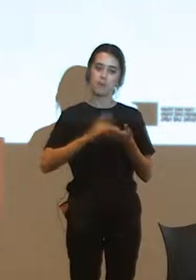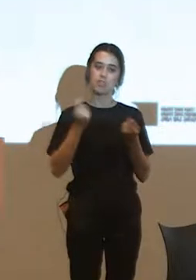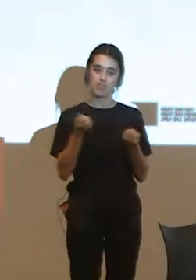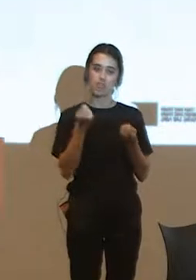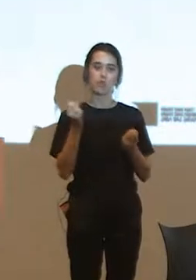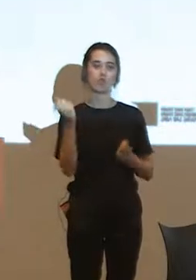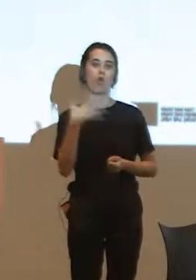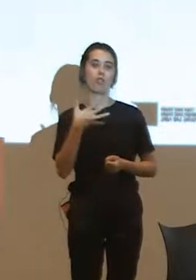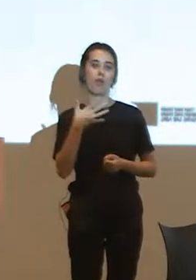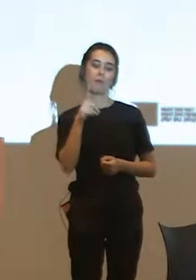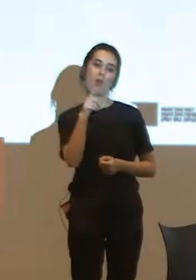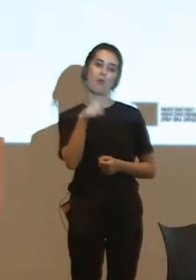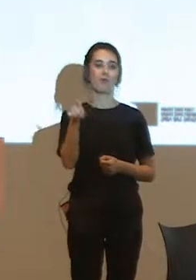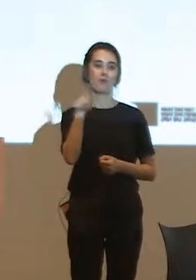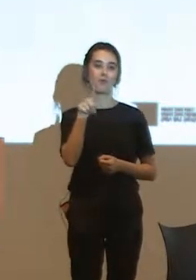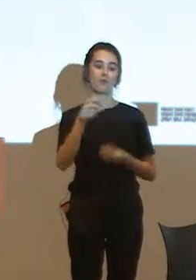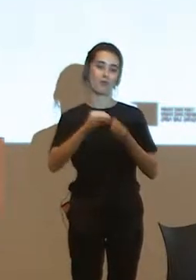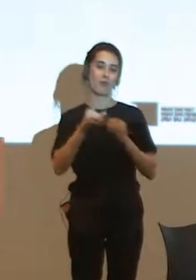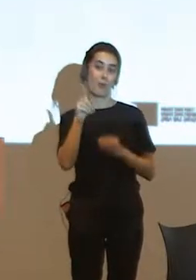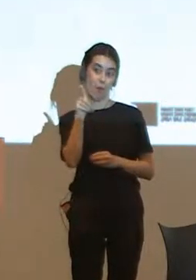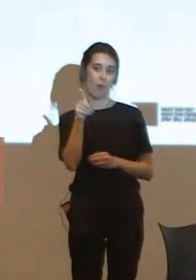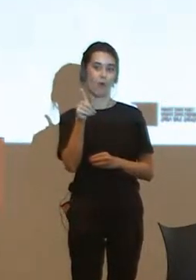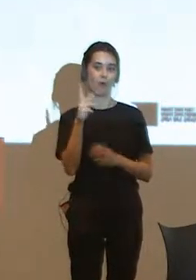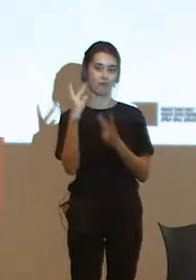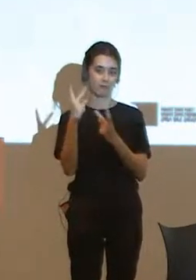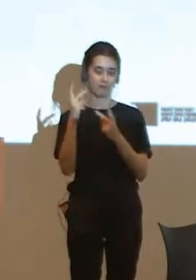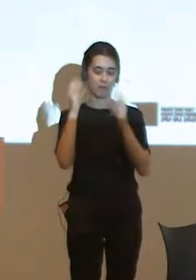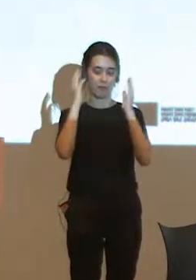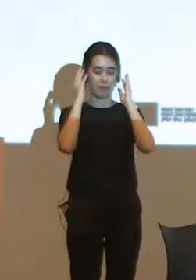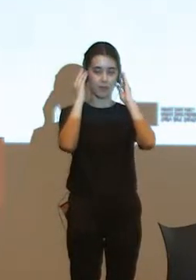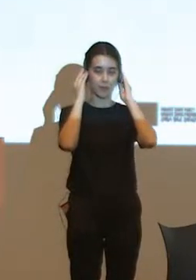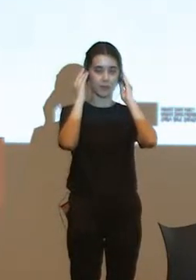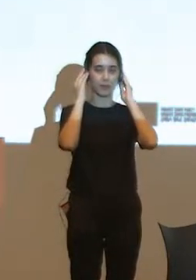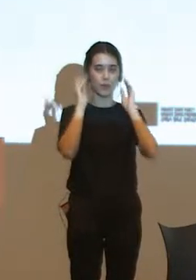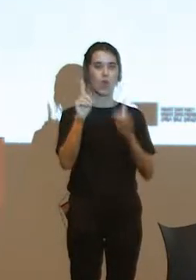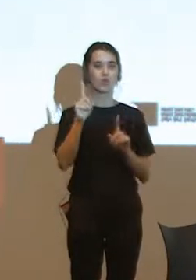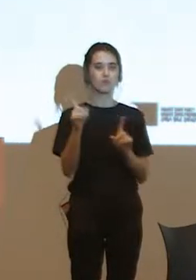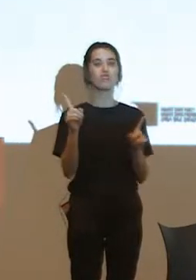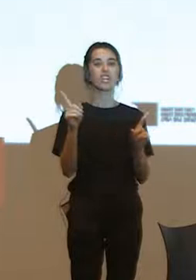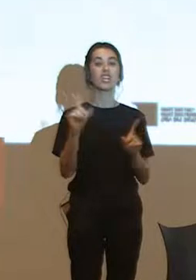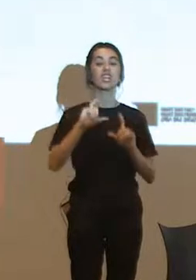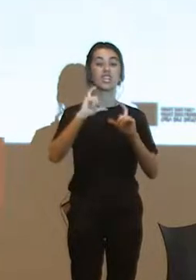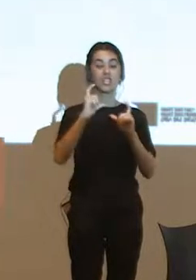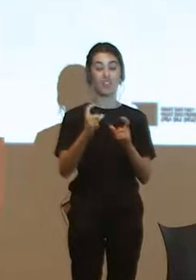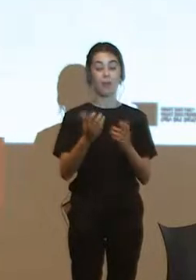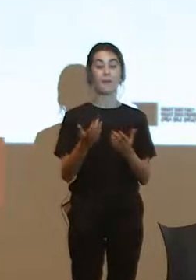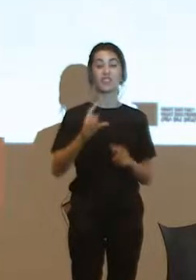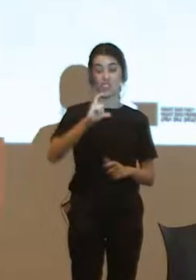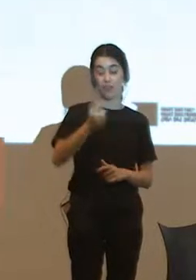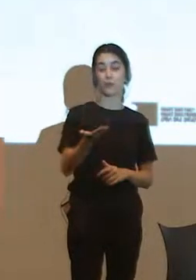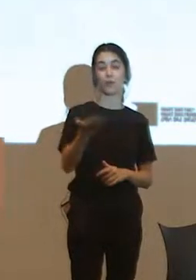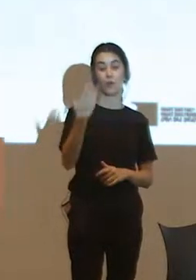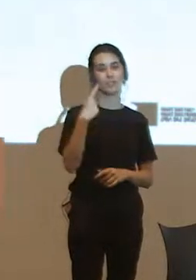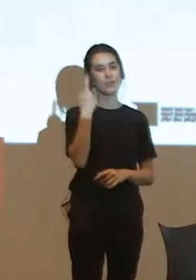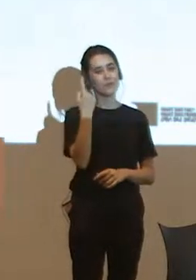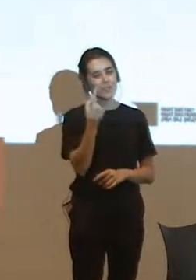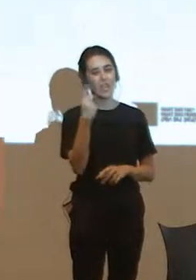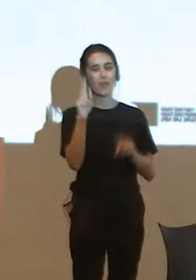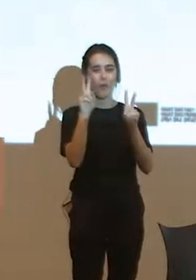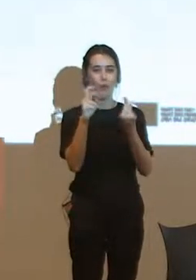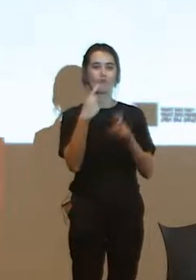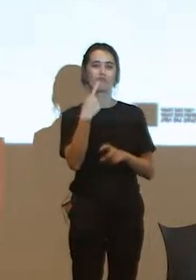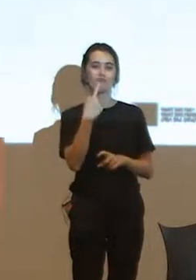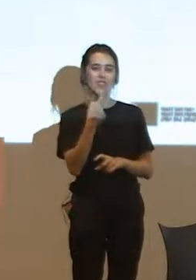points on how to reframe the general human rights discourse and and whether we should you know rethink our position to